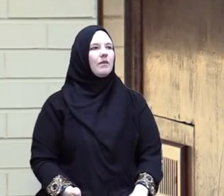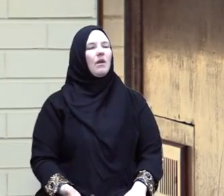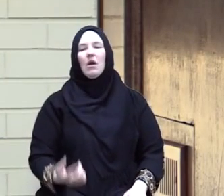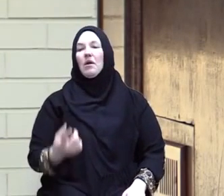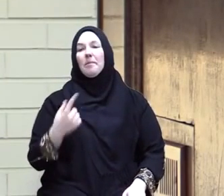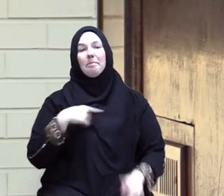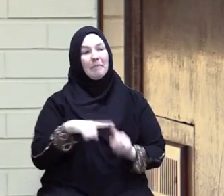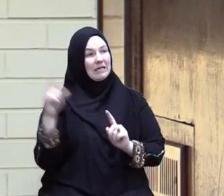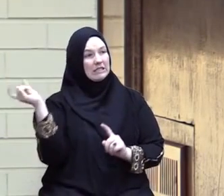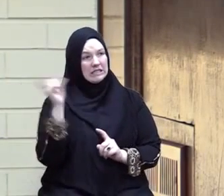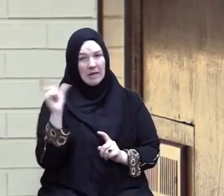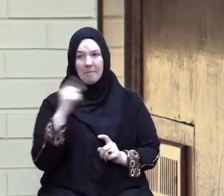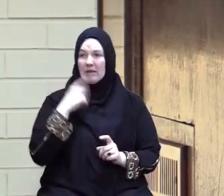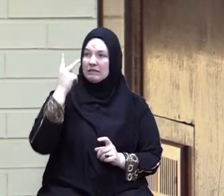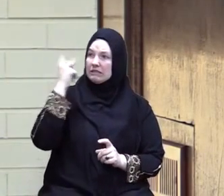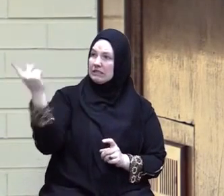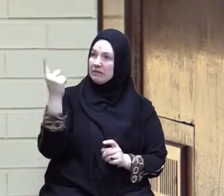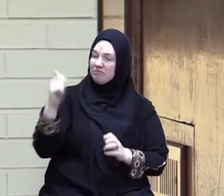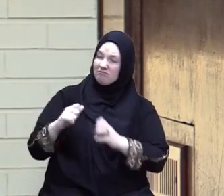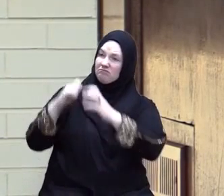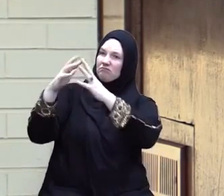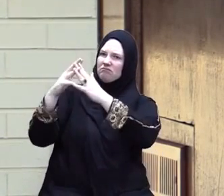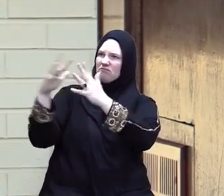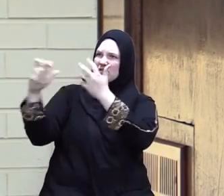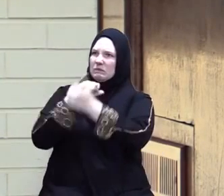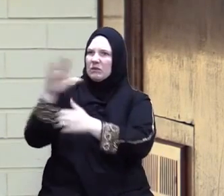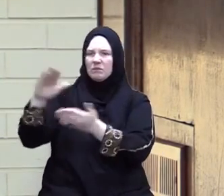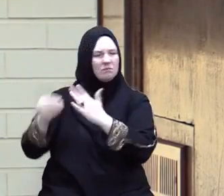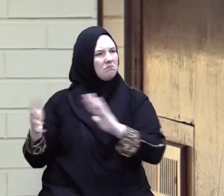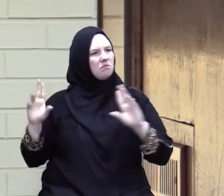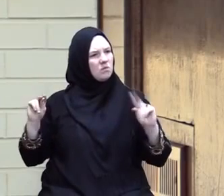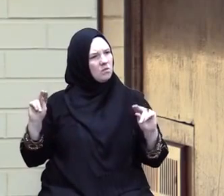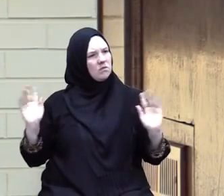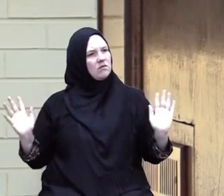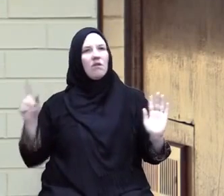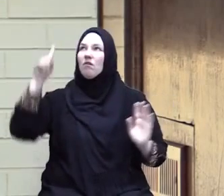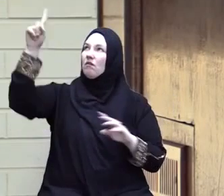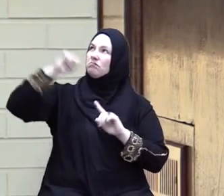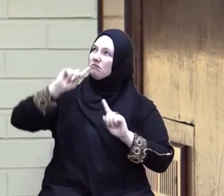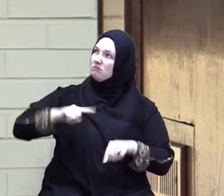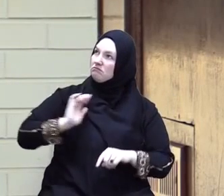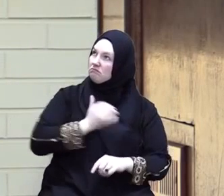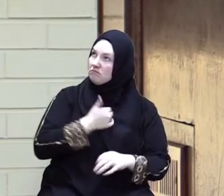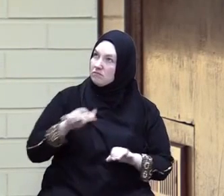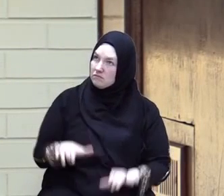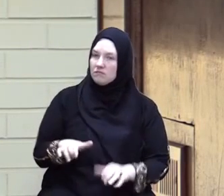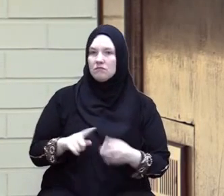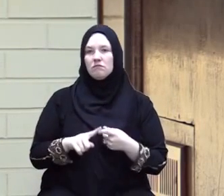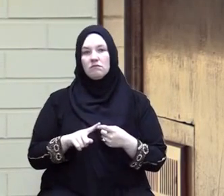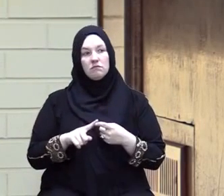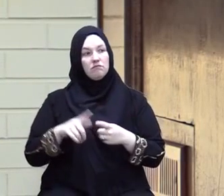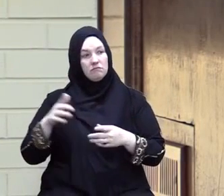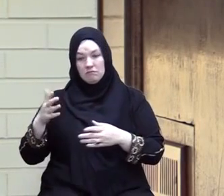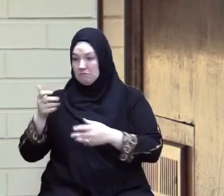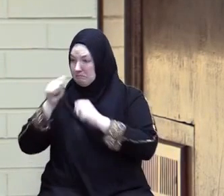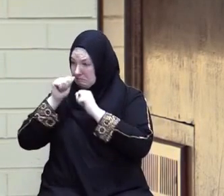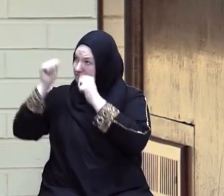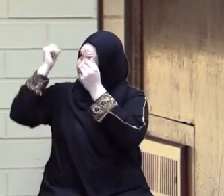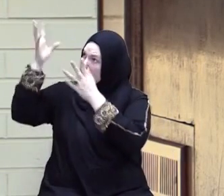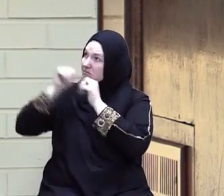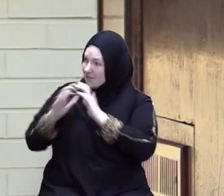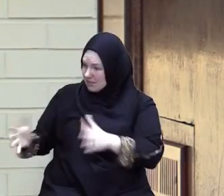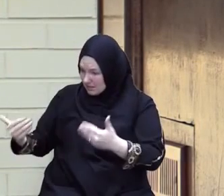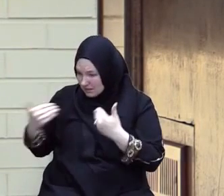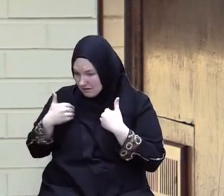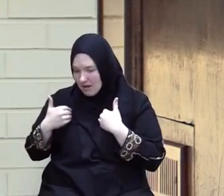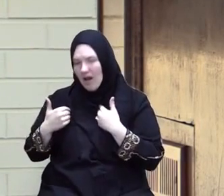anybody builds. We don't. What we do is to do what we are commanded to do, to share with others the